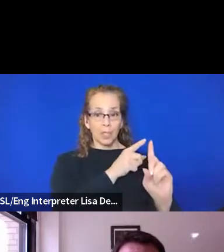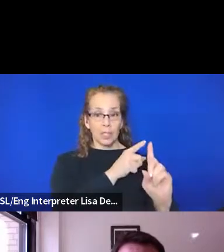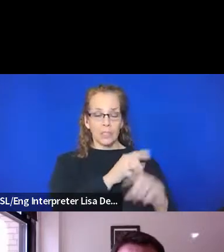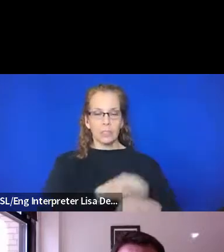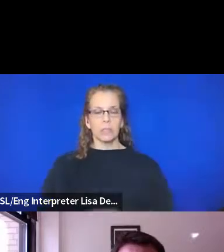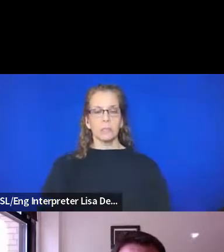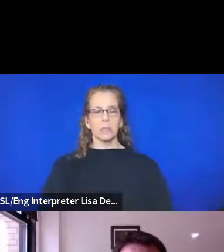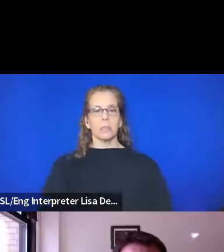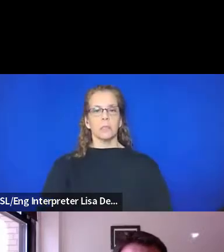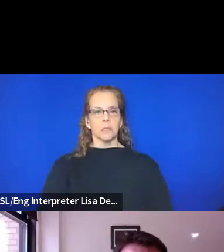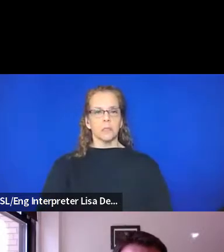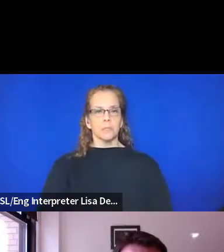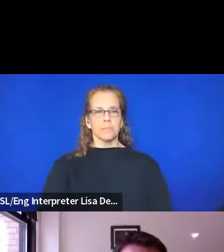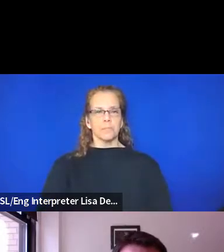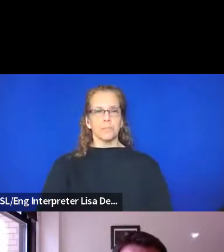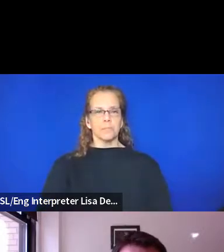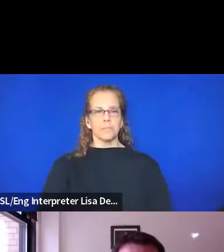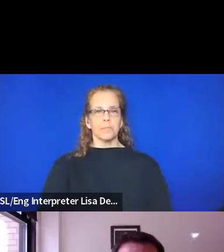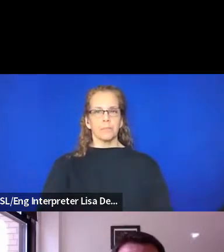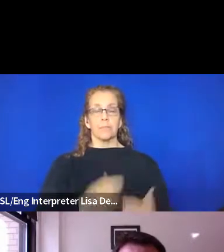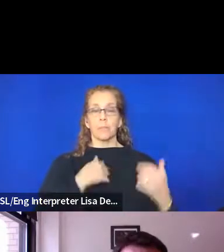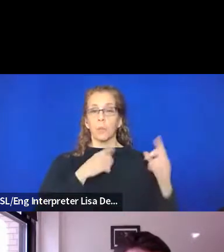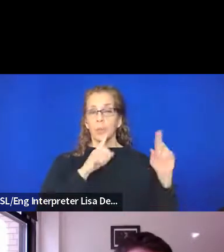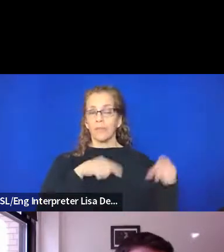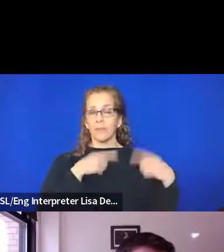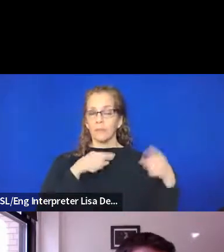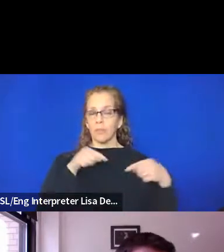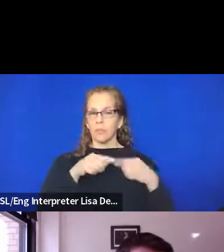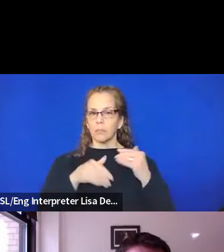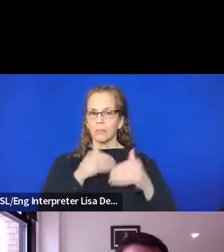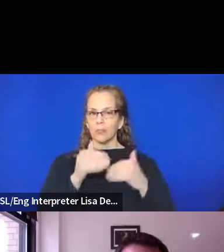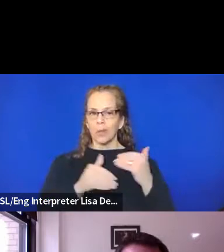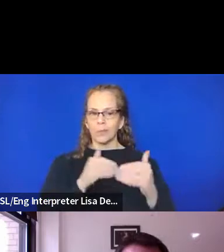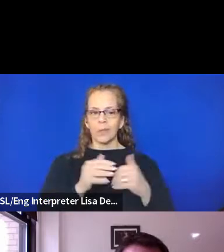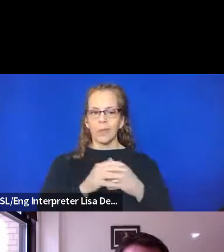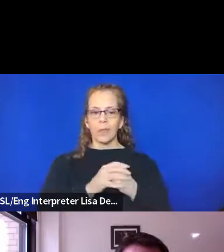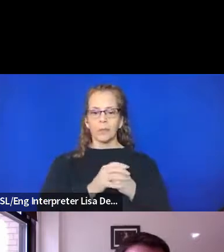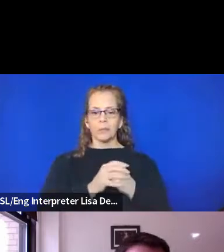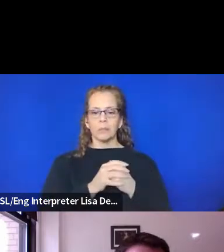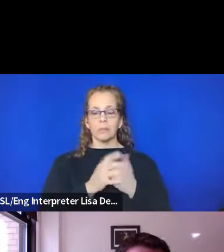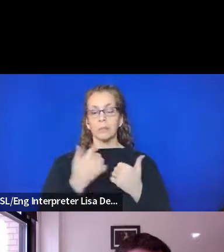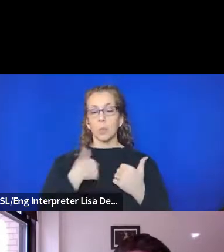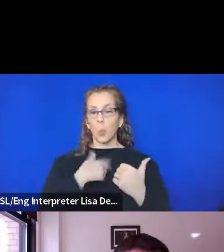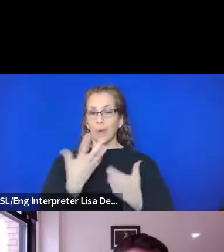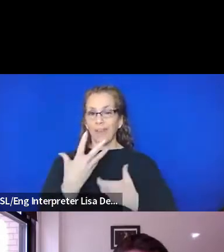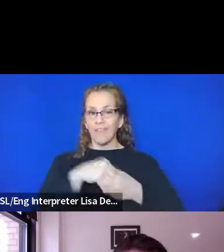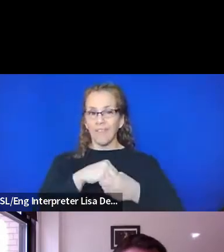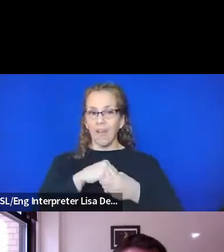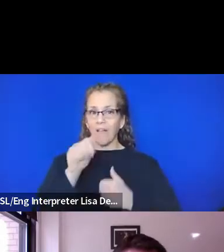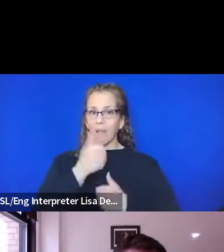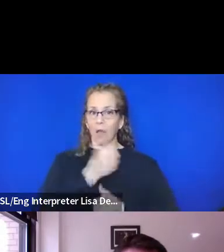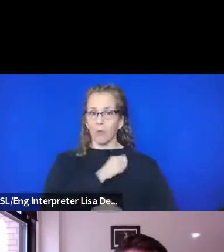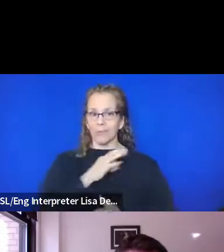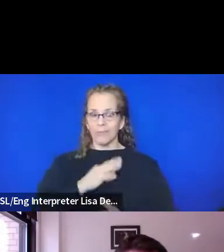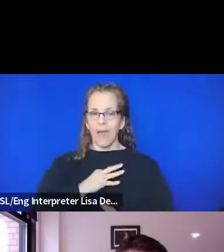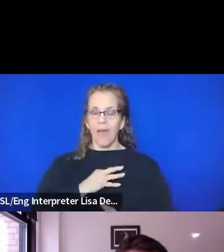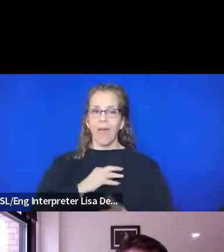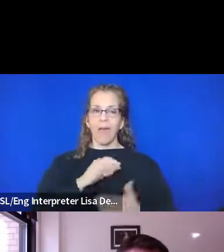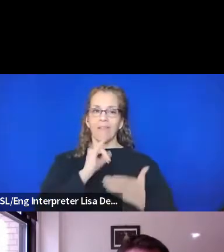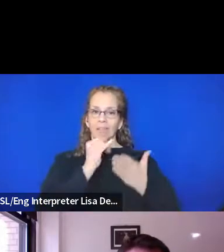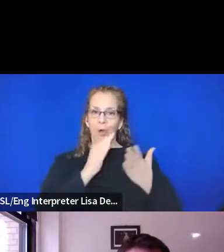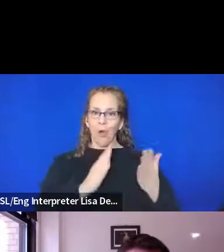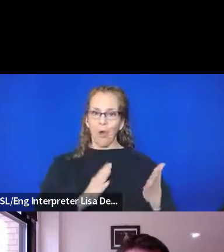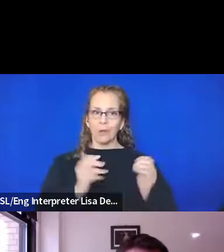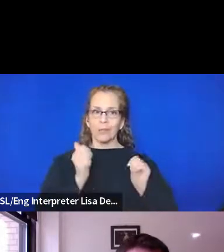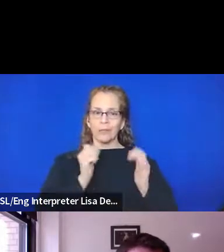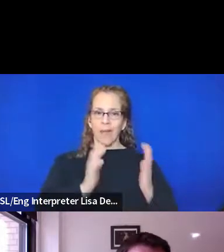as we've gone through this work and this process, we've also involved the staff and the artists in various ways in